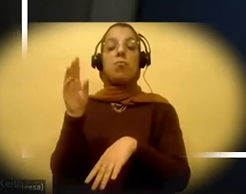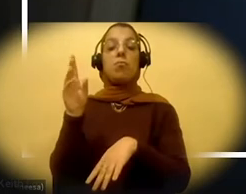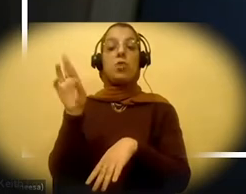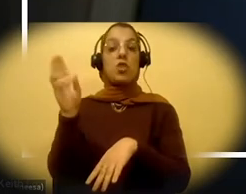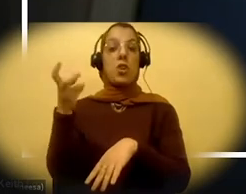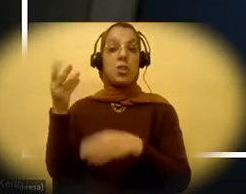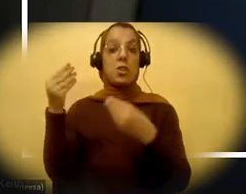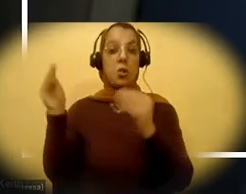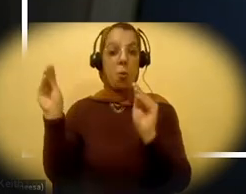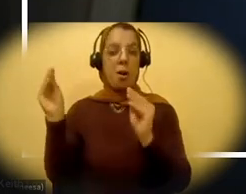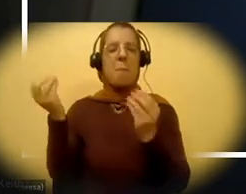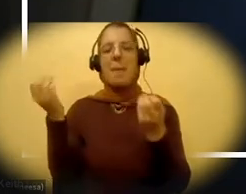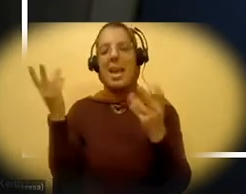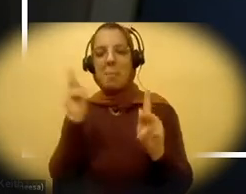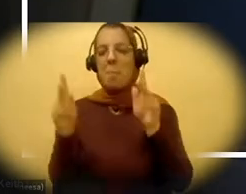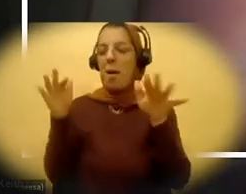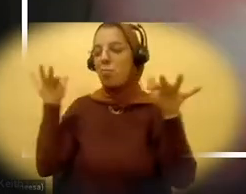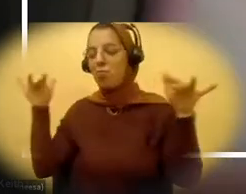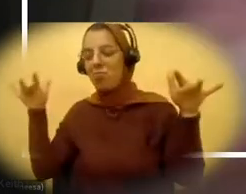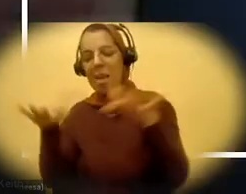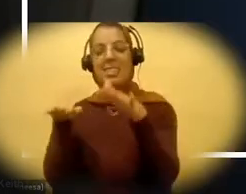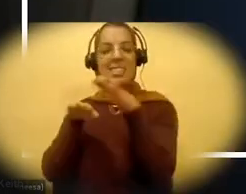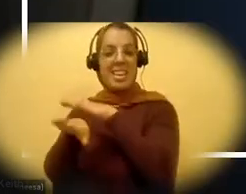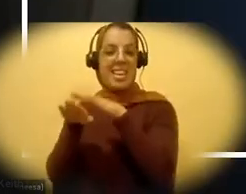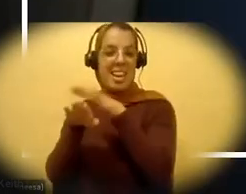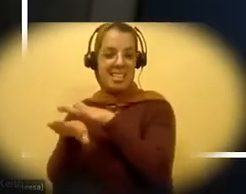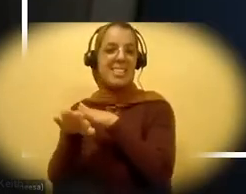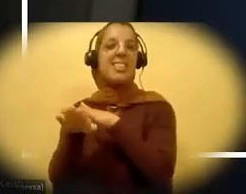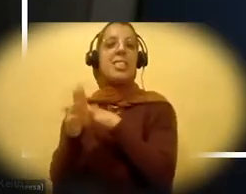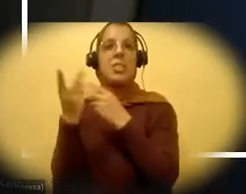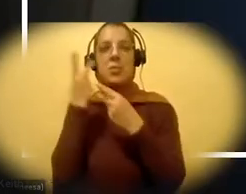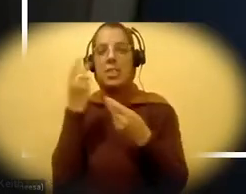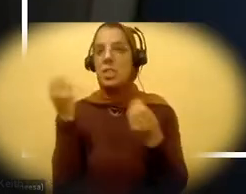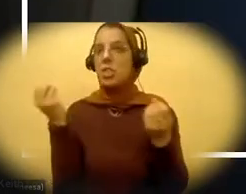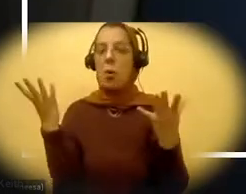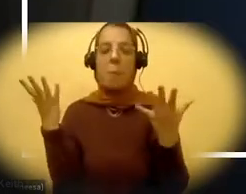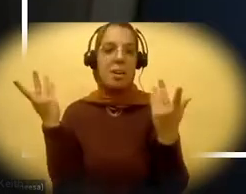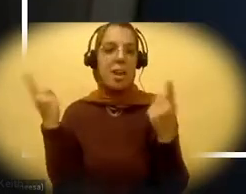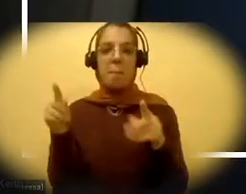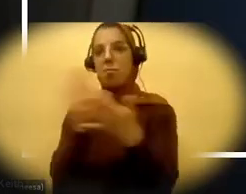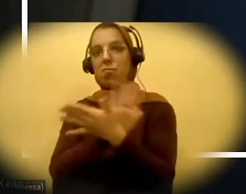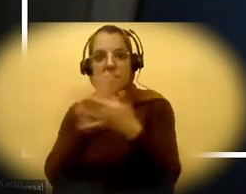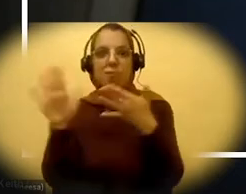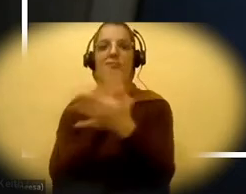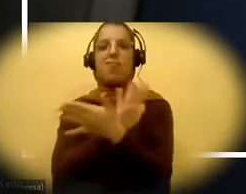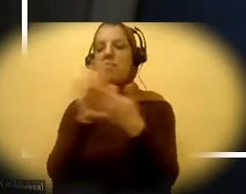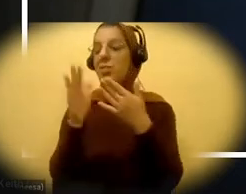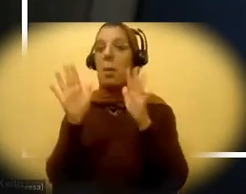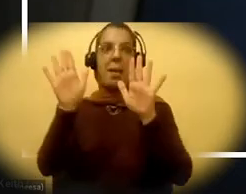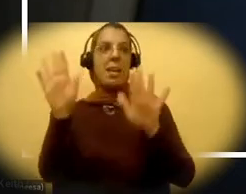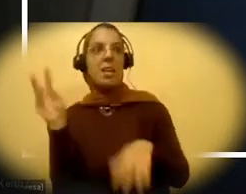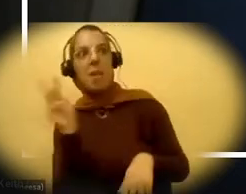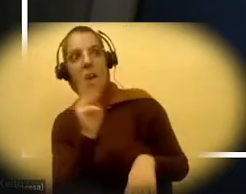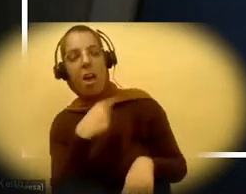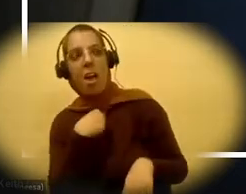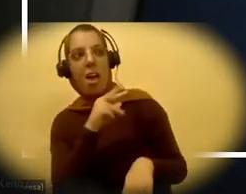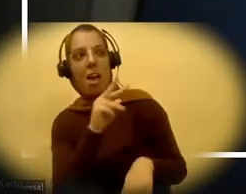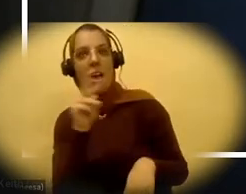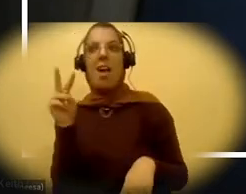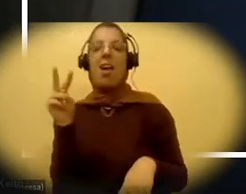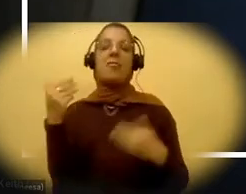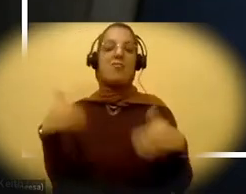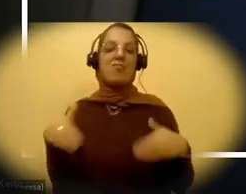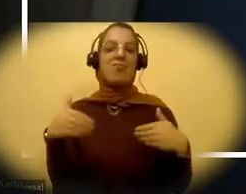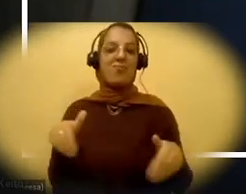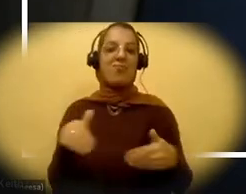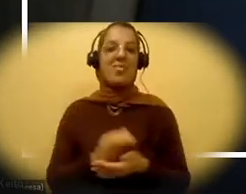was like on one side, oh, there's just so much going on. Like it was just amazing. And all